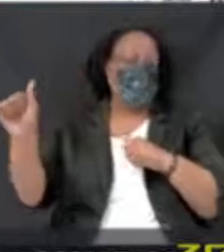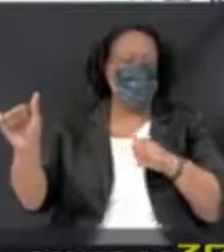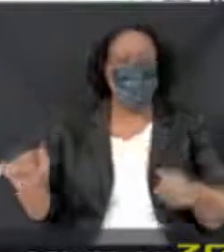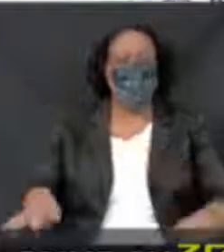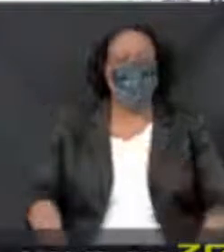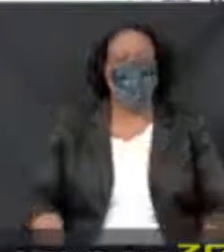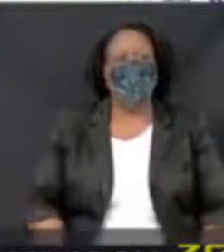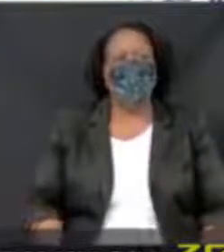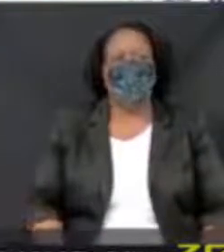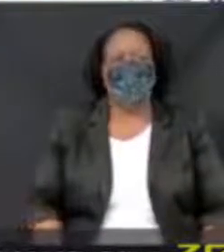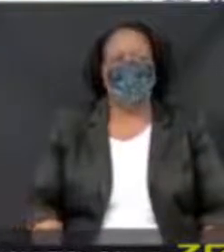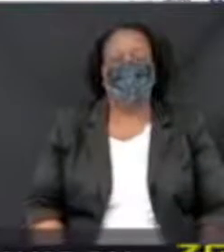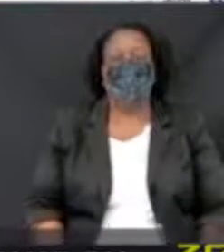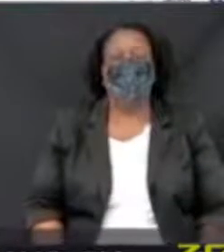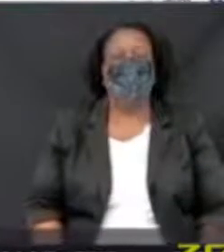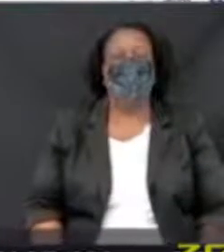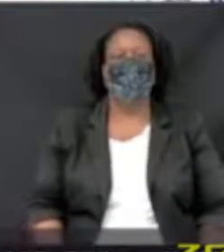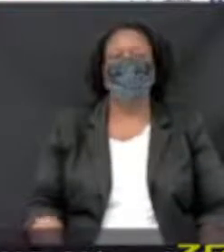COVID-19 pandemic.